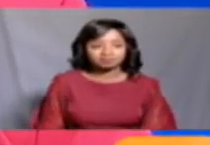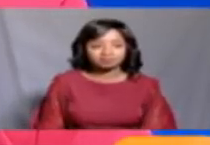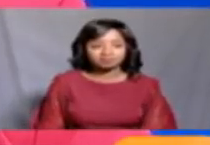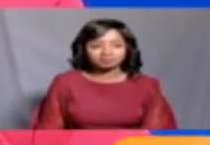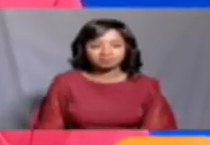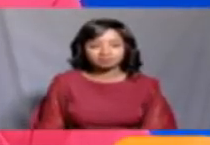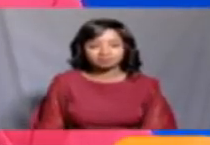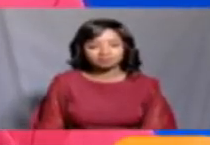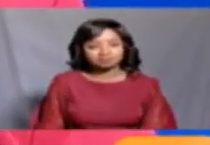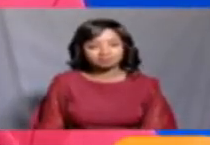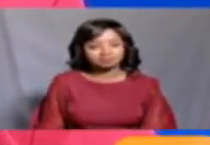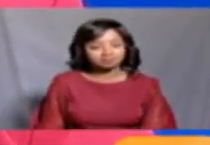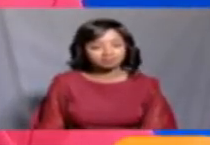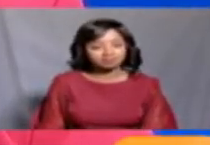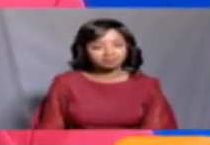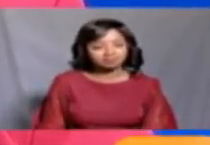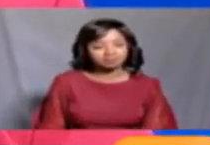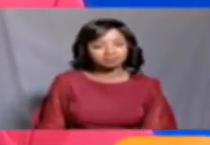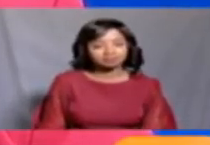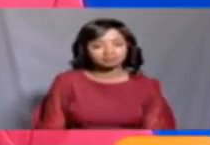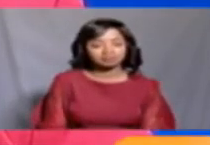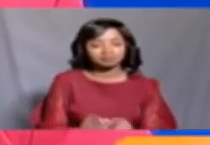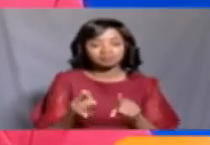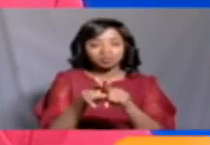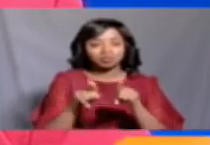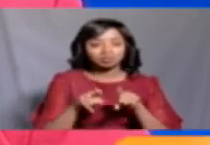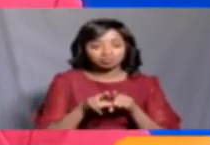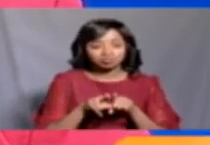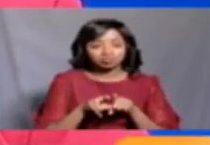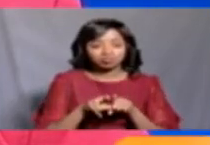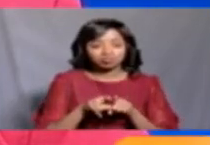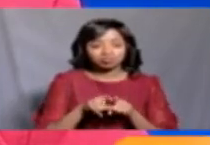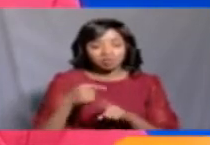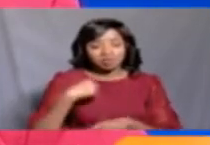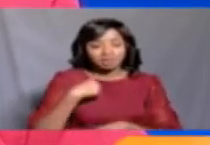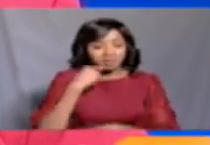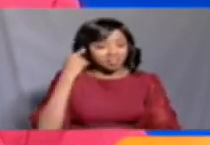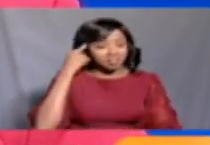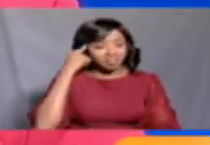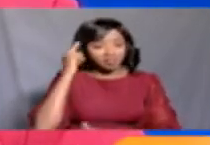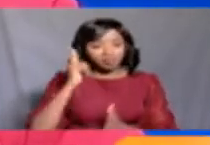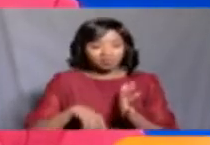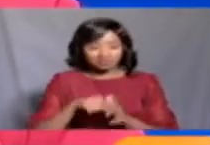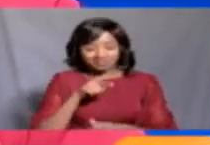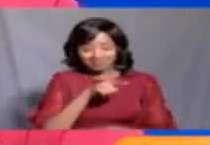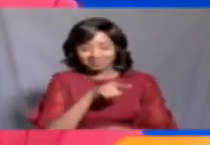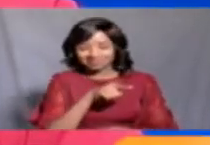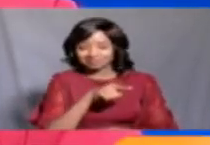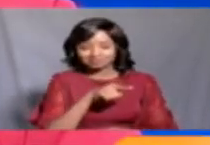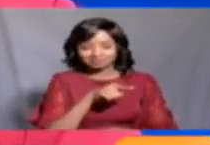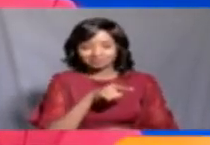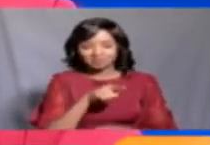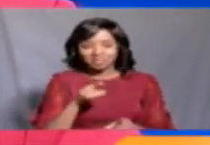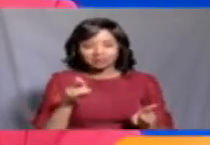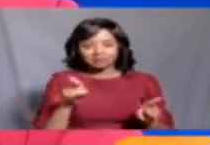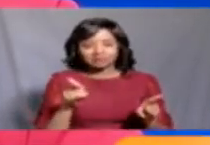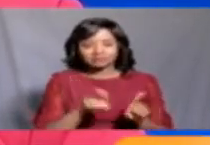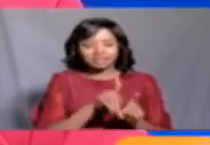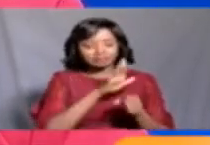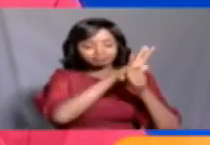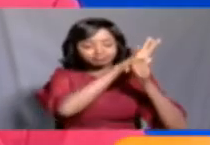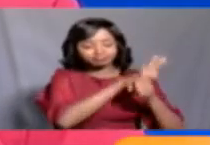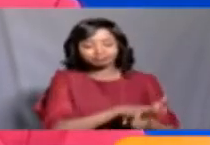Republican Liberty Party. And I'm for the school of thought that it's victimization that's stopping this group of people from coming